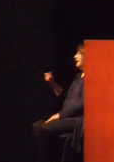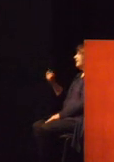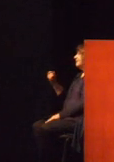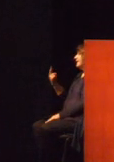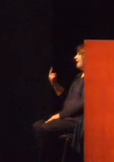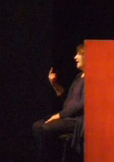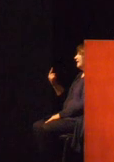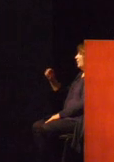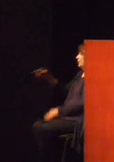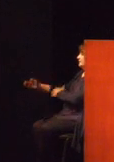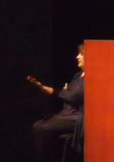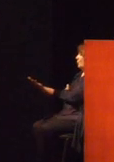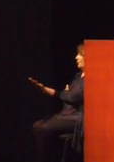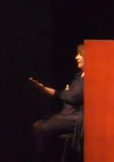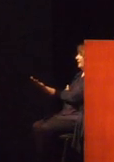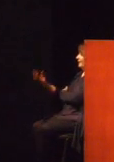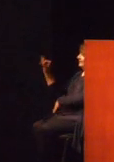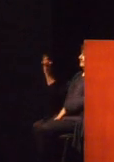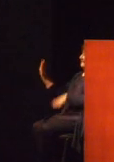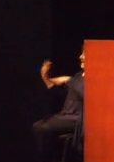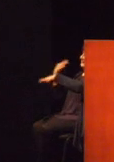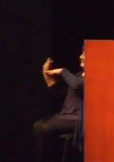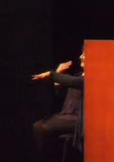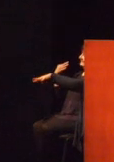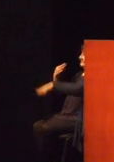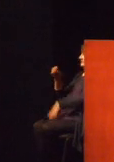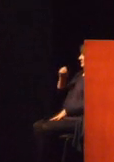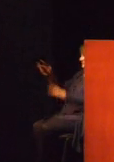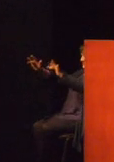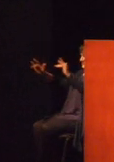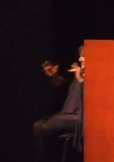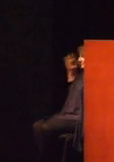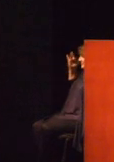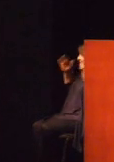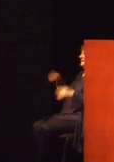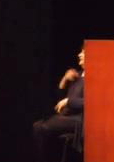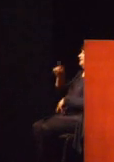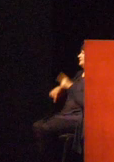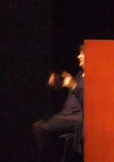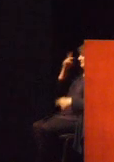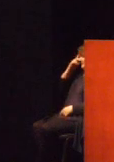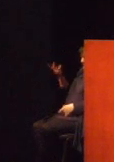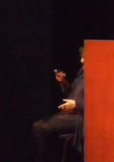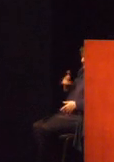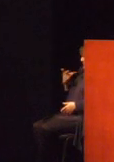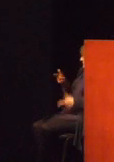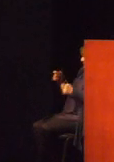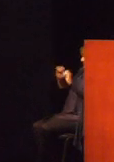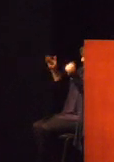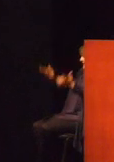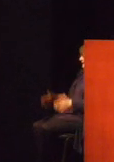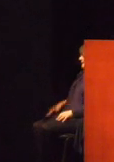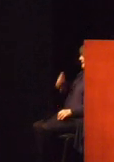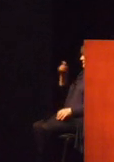was like a Thursday morning, there was an 8-lane highway, there was nobody on the road, and I couldn't even tell I was going fast, because